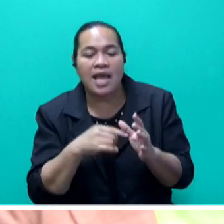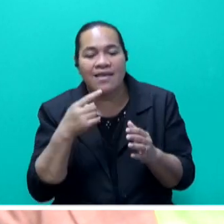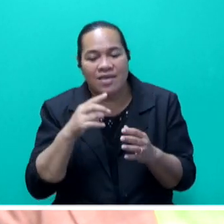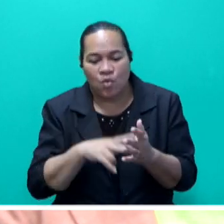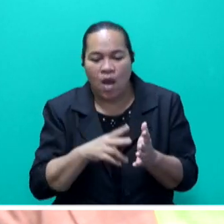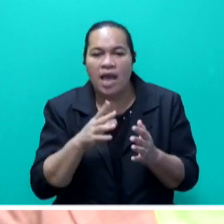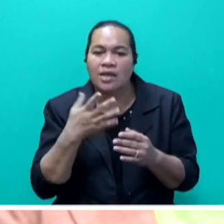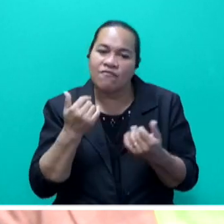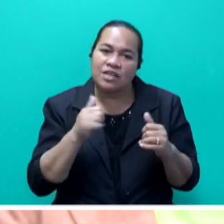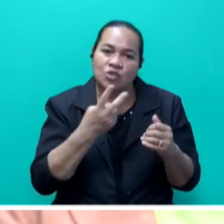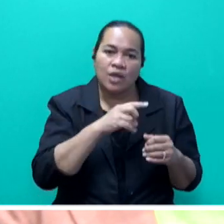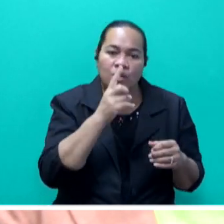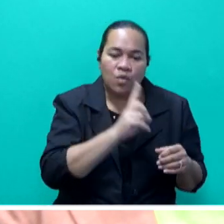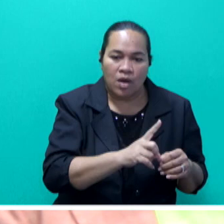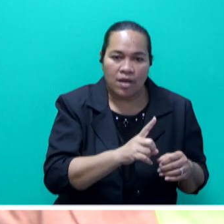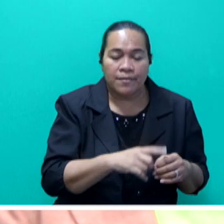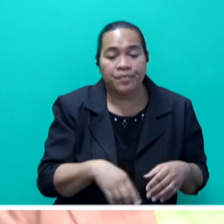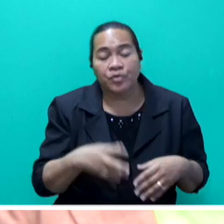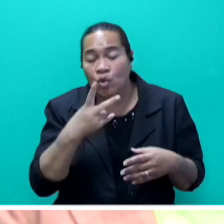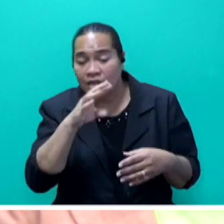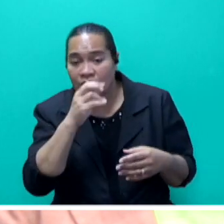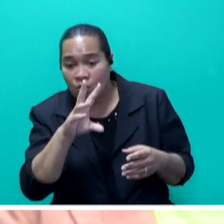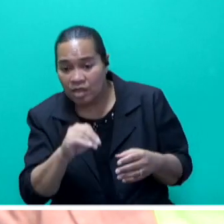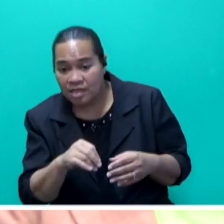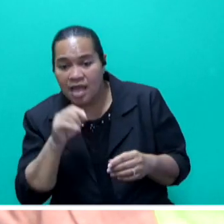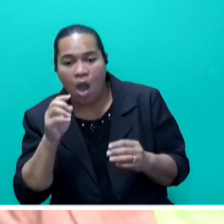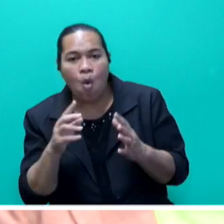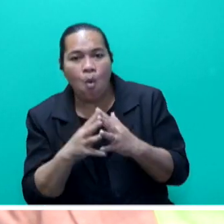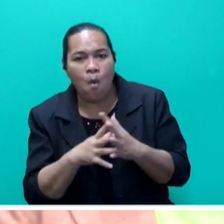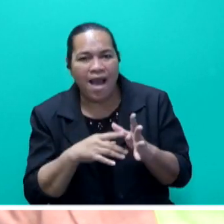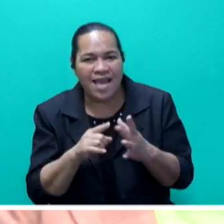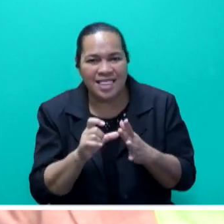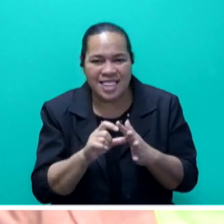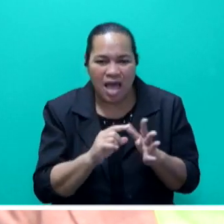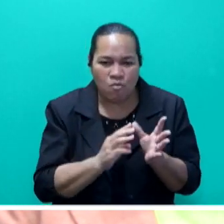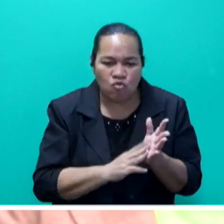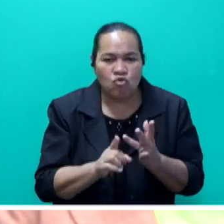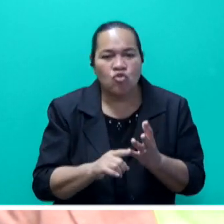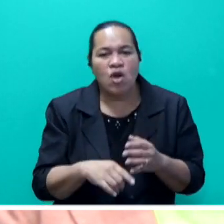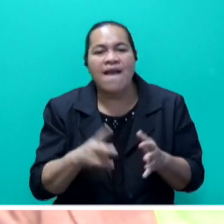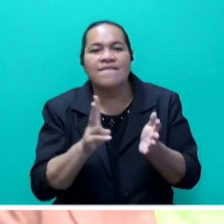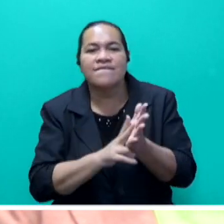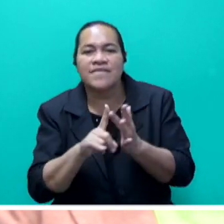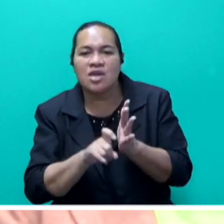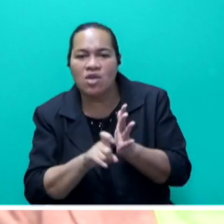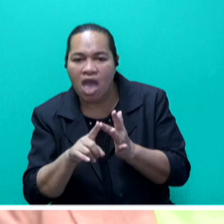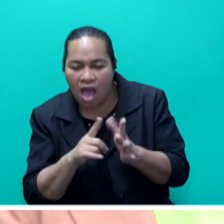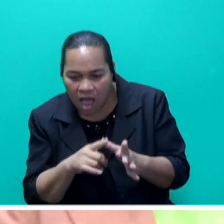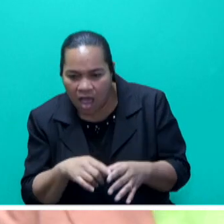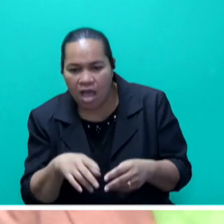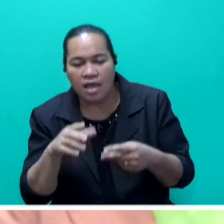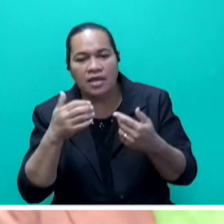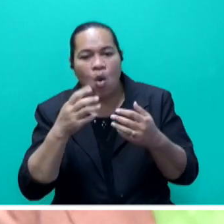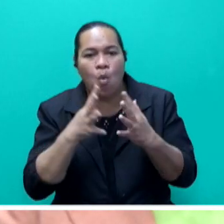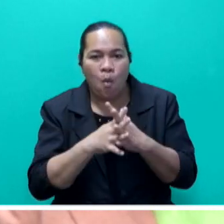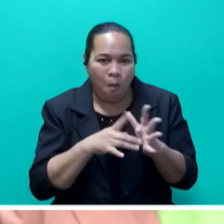2020, Waindamu Bridge, completed in 2021, the Viria Bridge, completed this year, Wainra Bridge, completed this